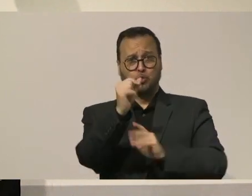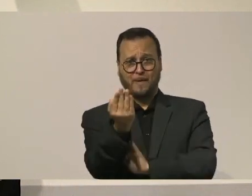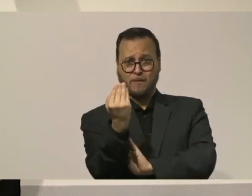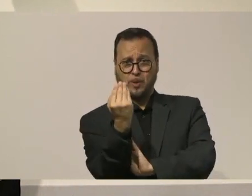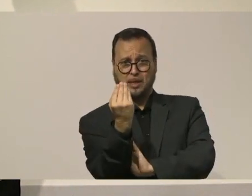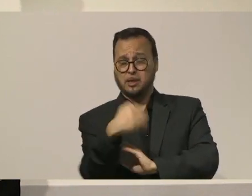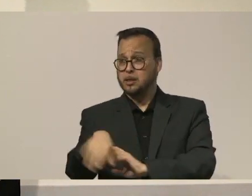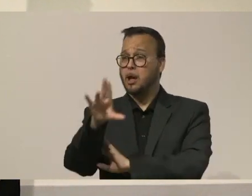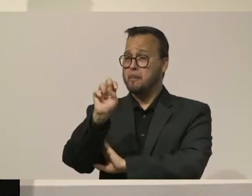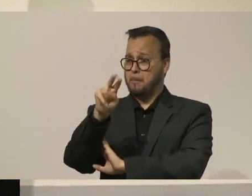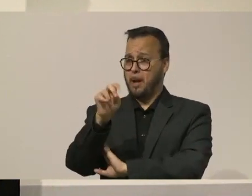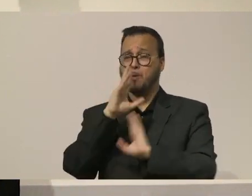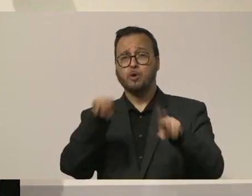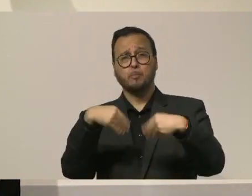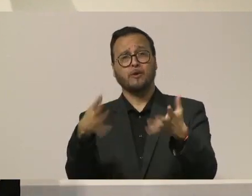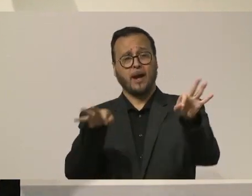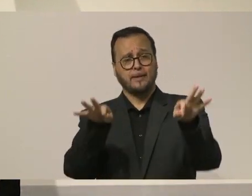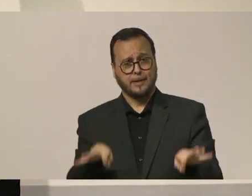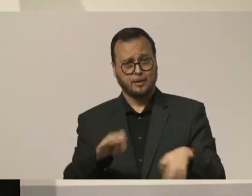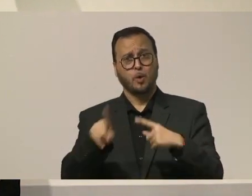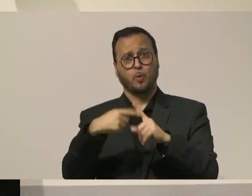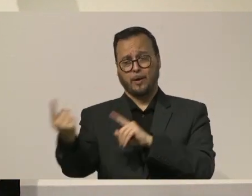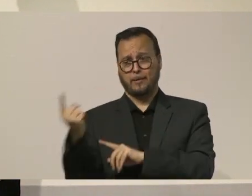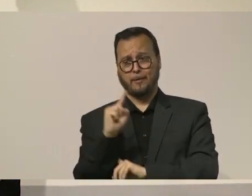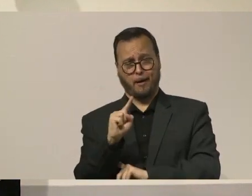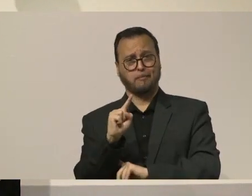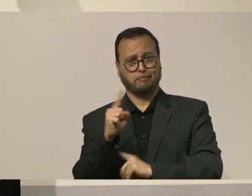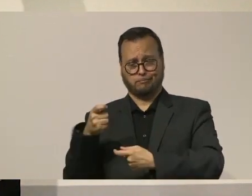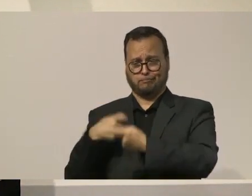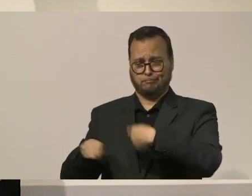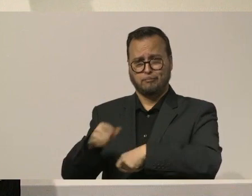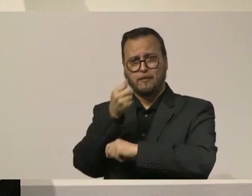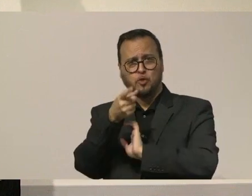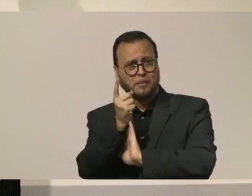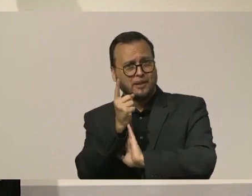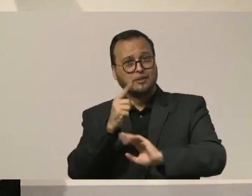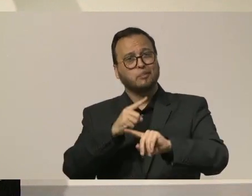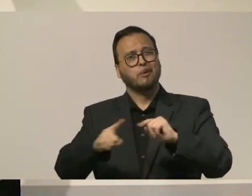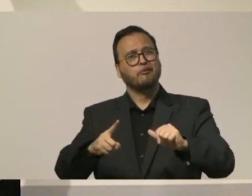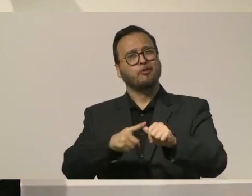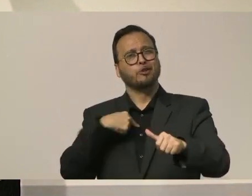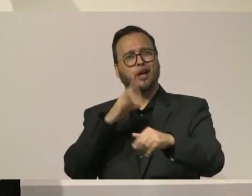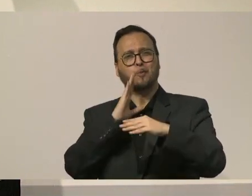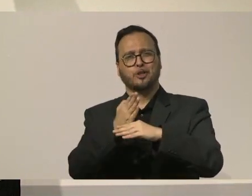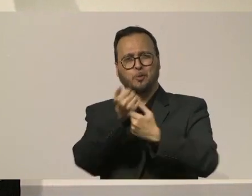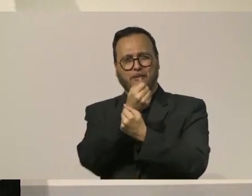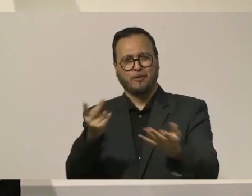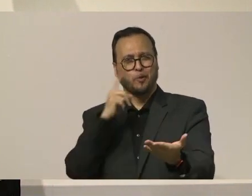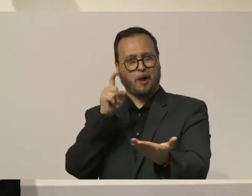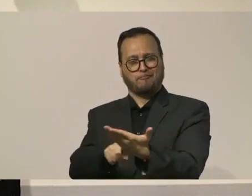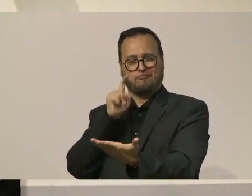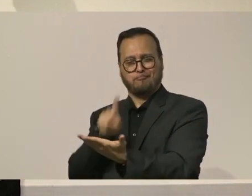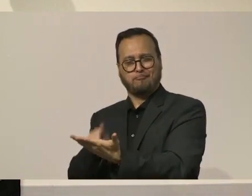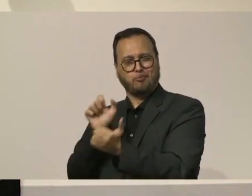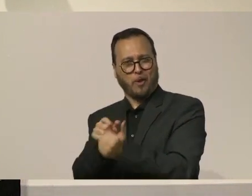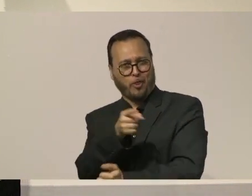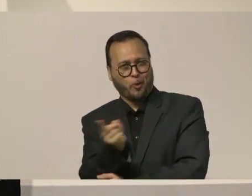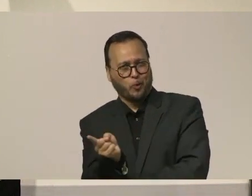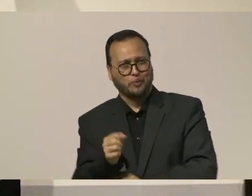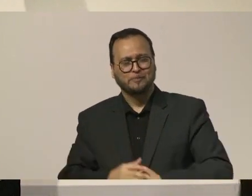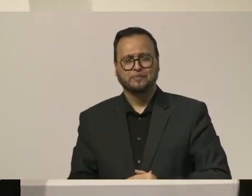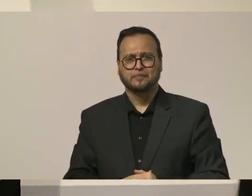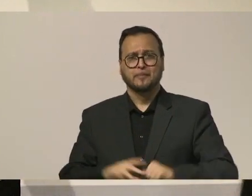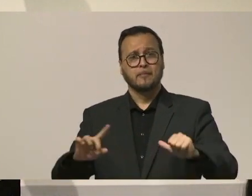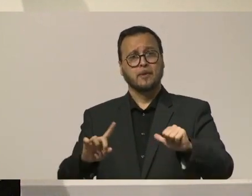is going to give you the details when he comes up here to the podium in a few minutes, but I want to share several observations about this with you.